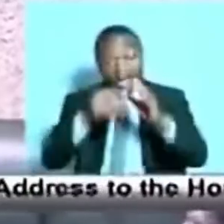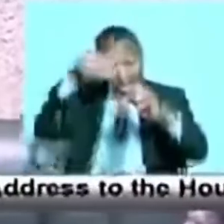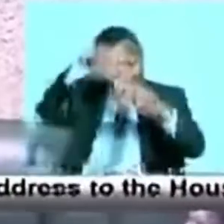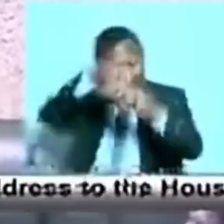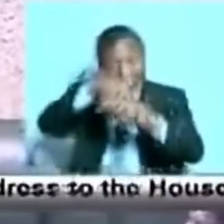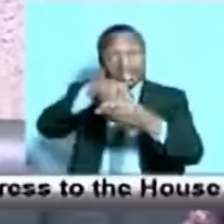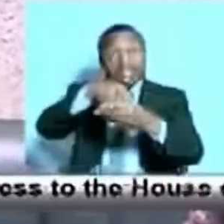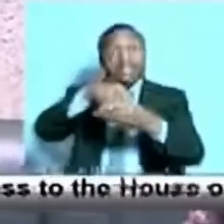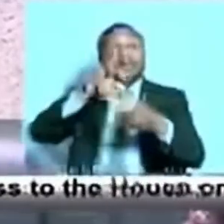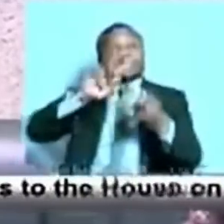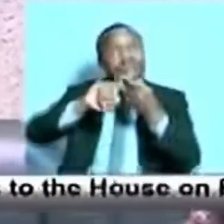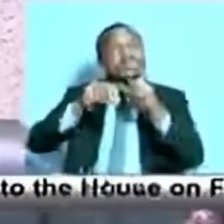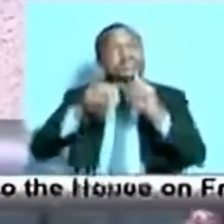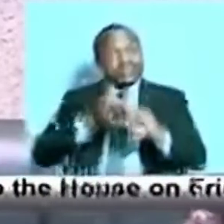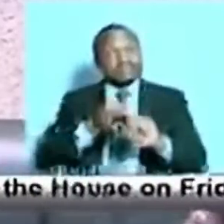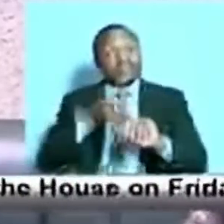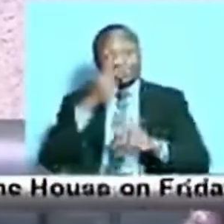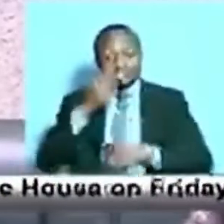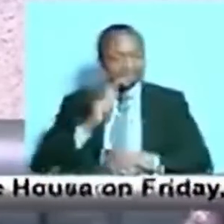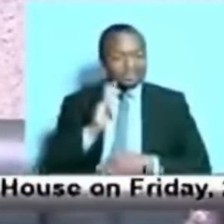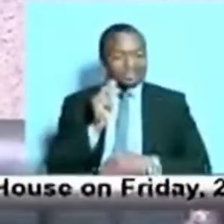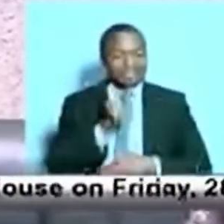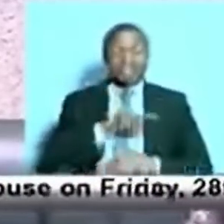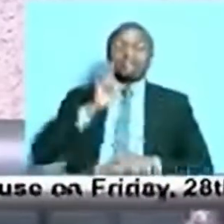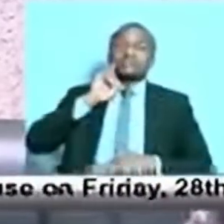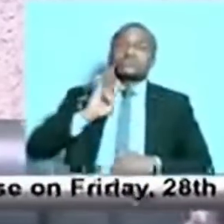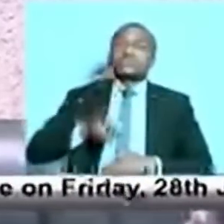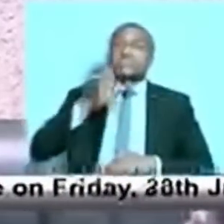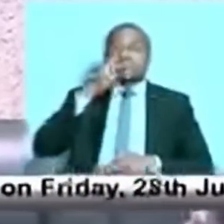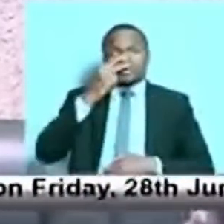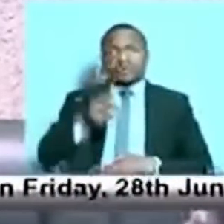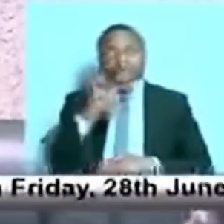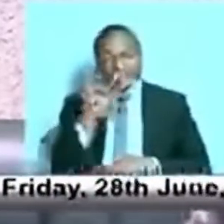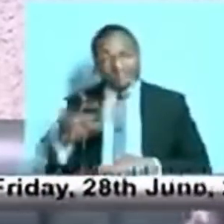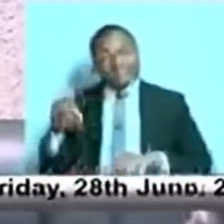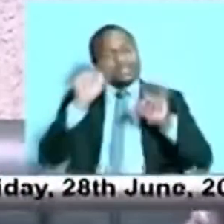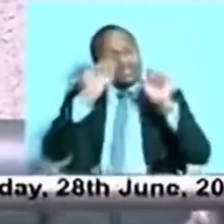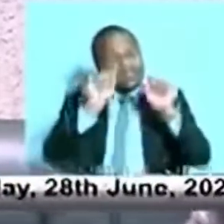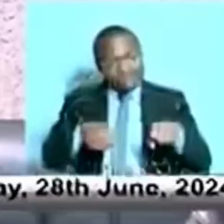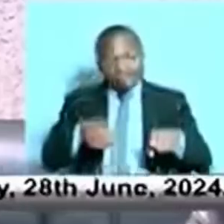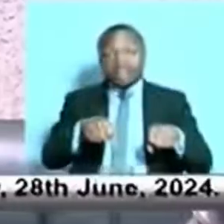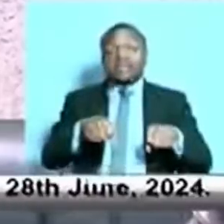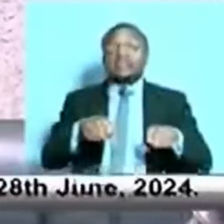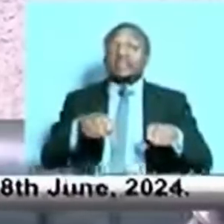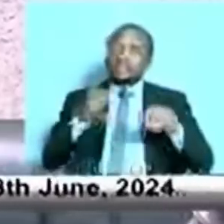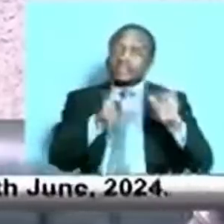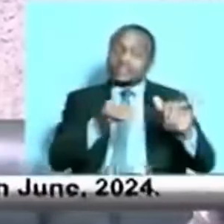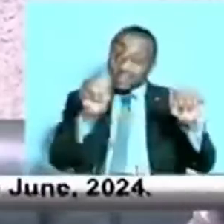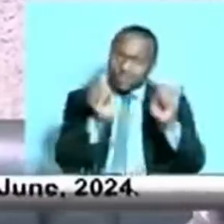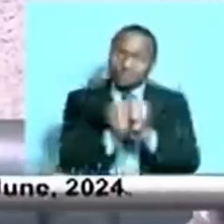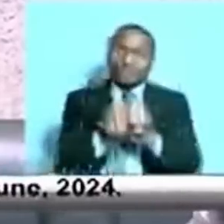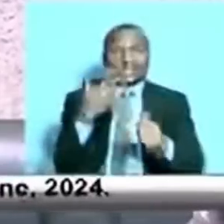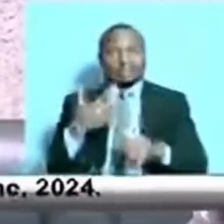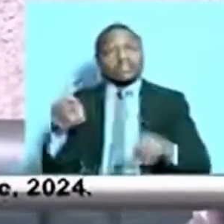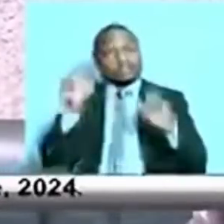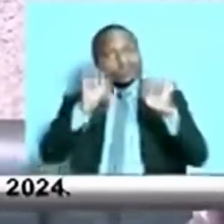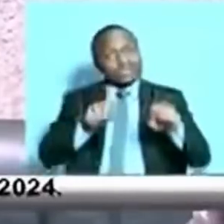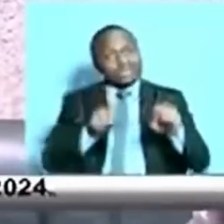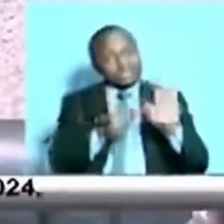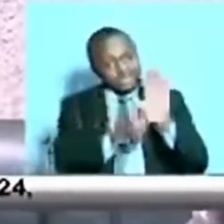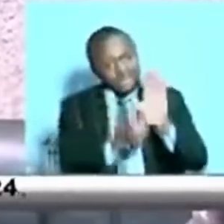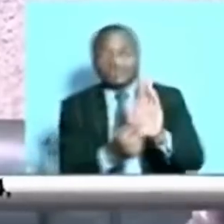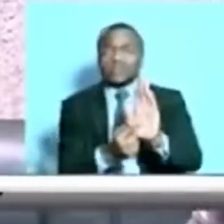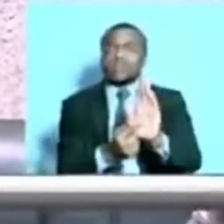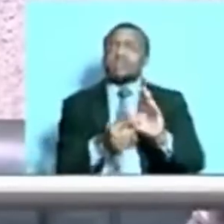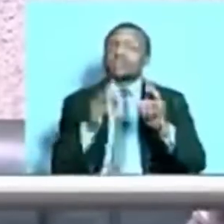that as our friends are looking at us, they must look at things that we are able to live with and things that we are able to demonstrate.